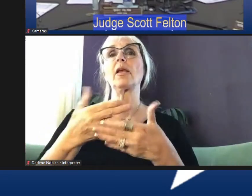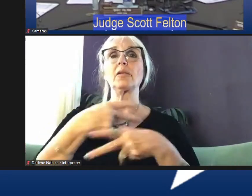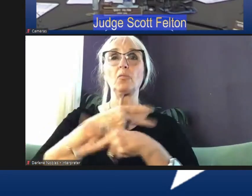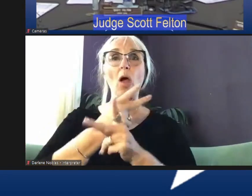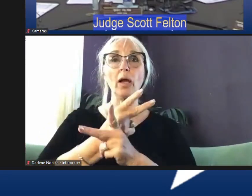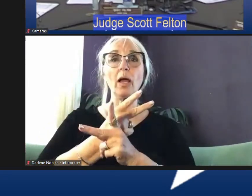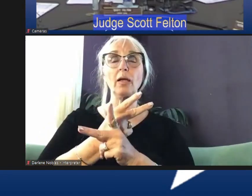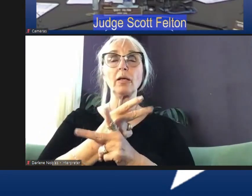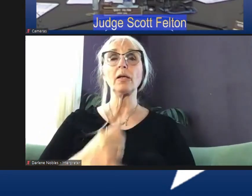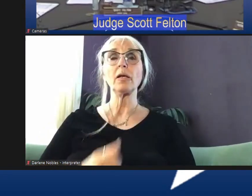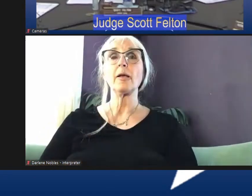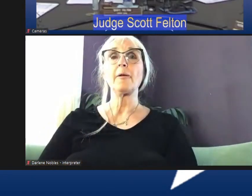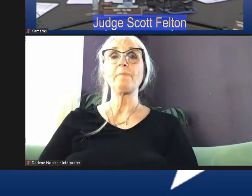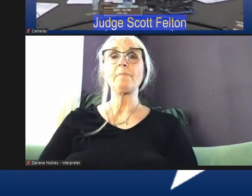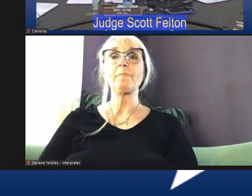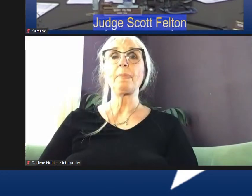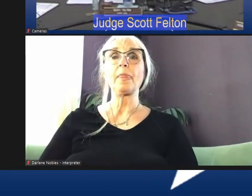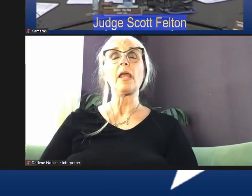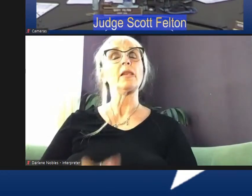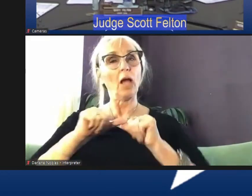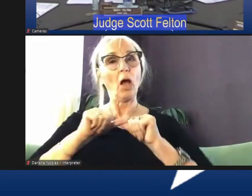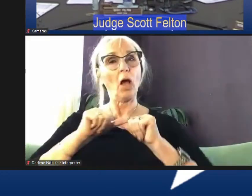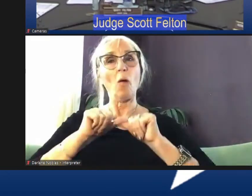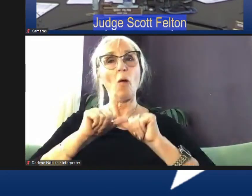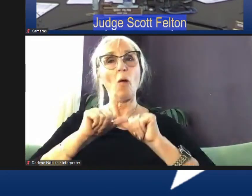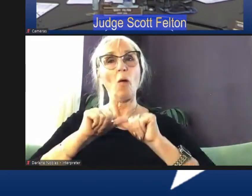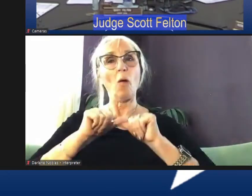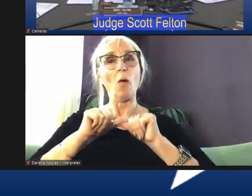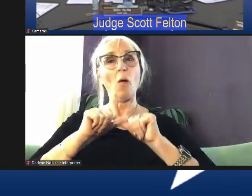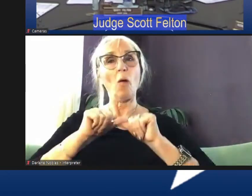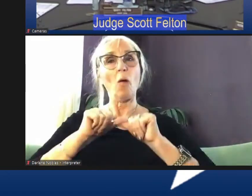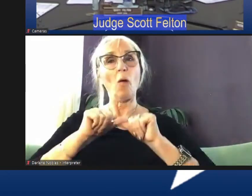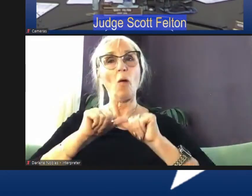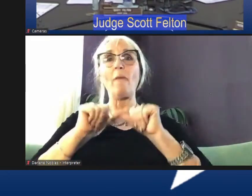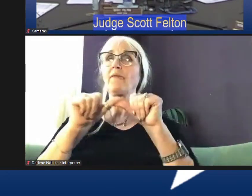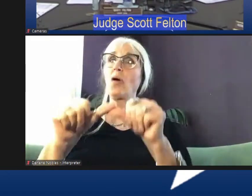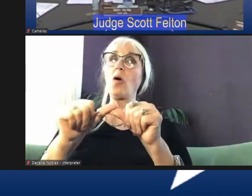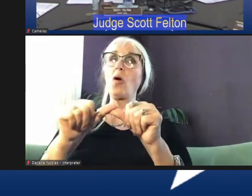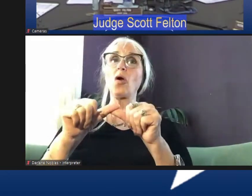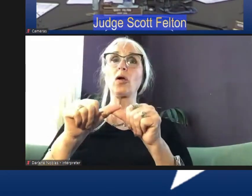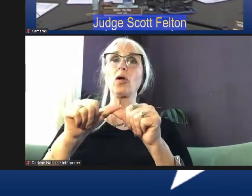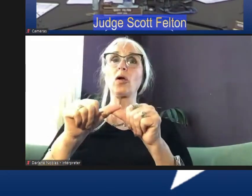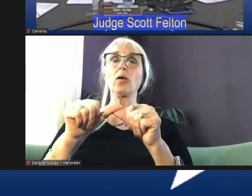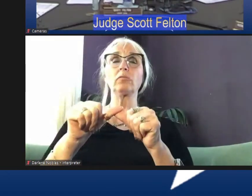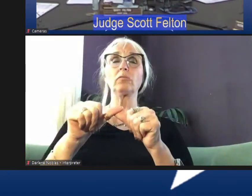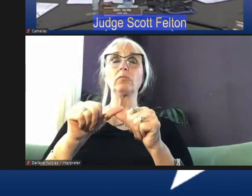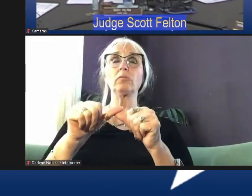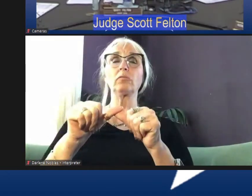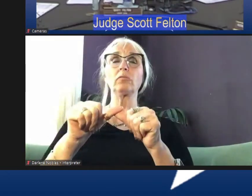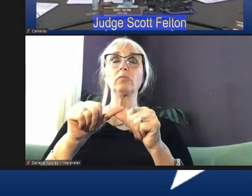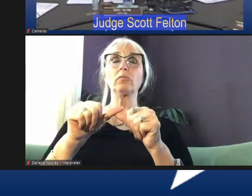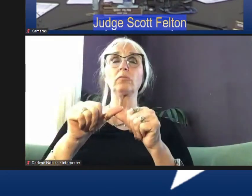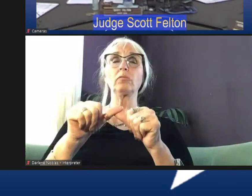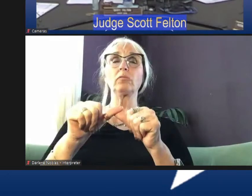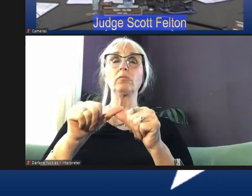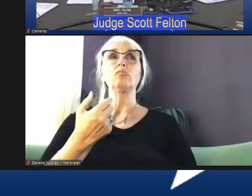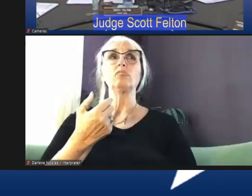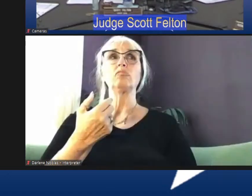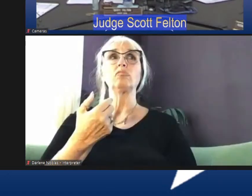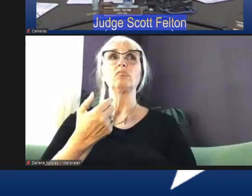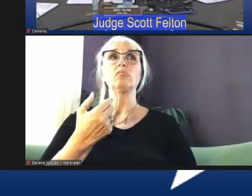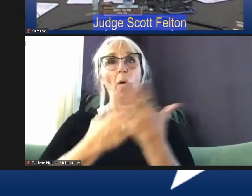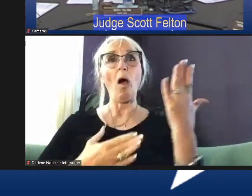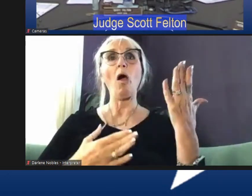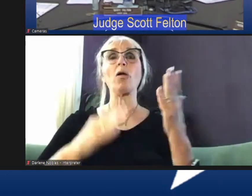going forward, and then take that into as part of an overall plan that